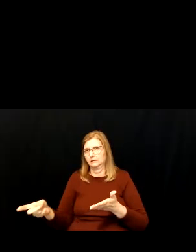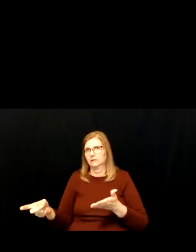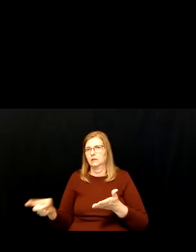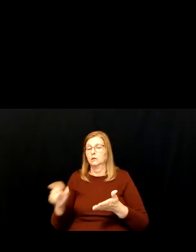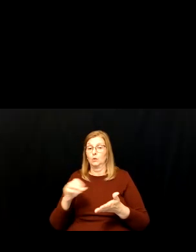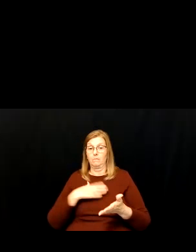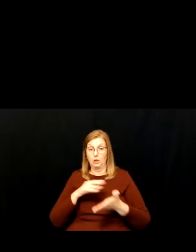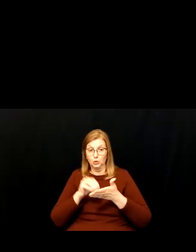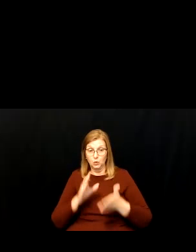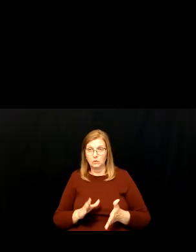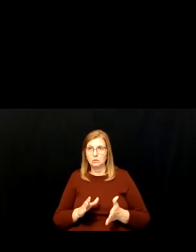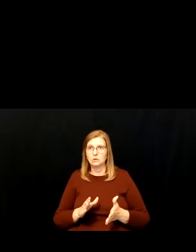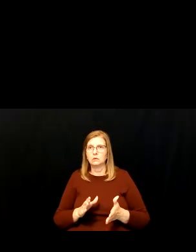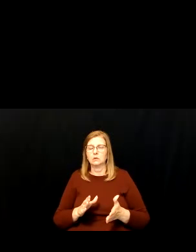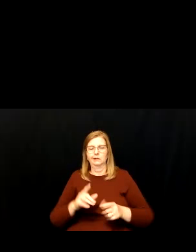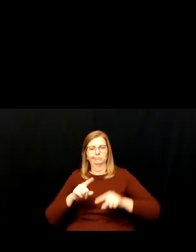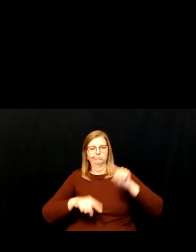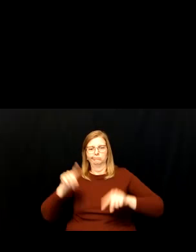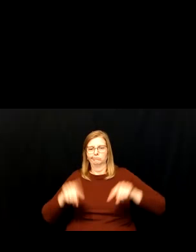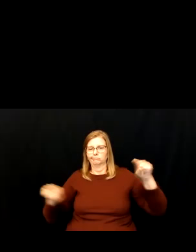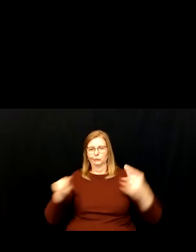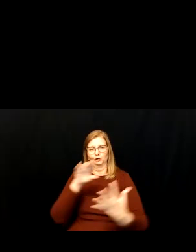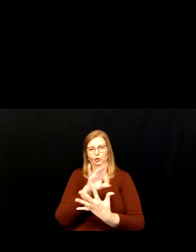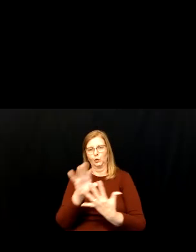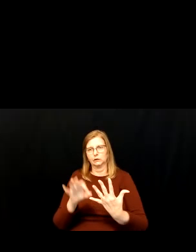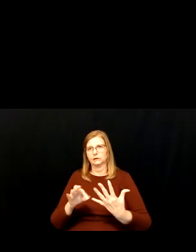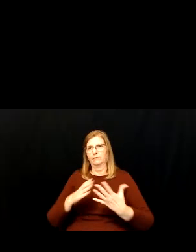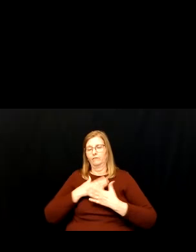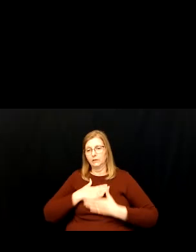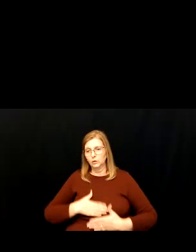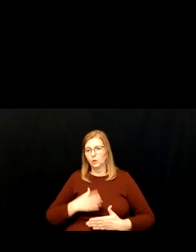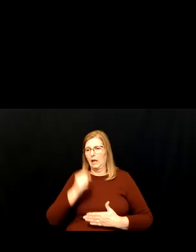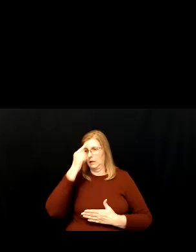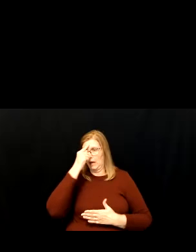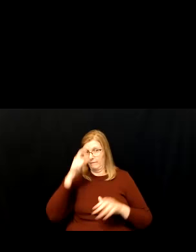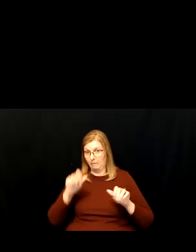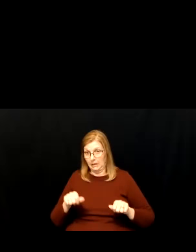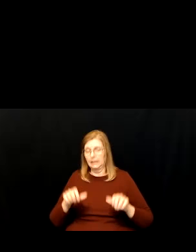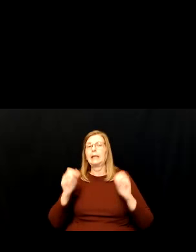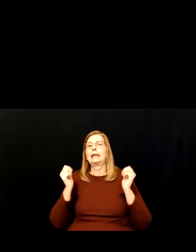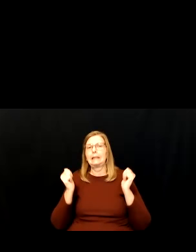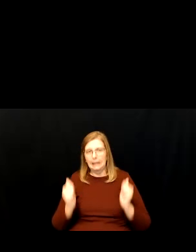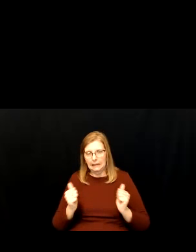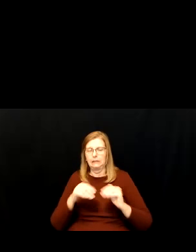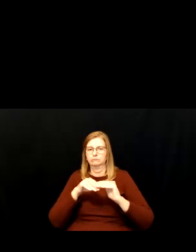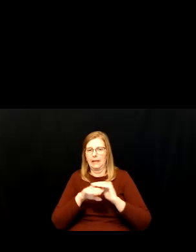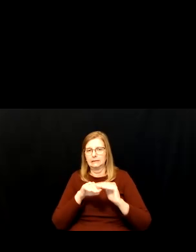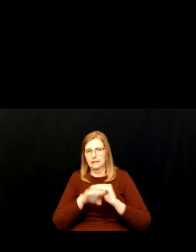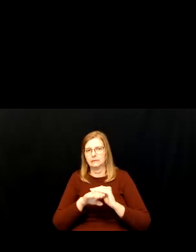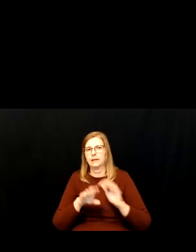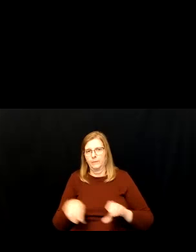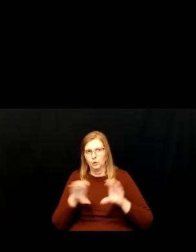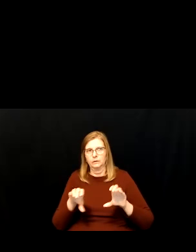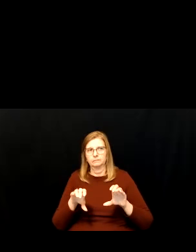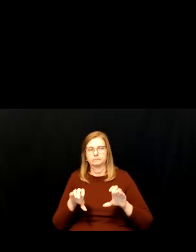my students with a wide range of physical and cognitive abilities could access the computer. The